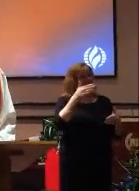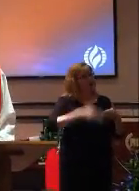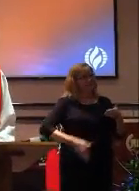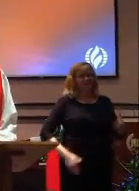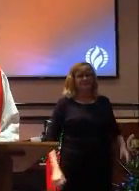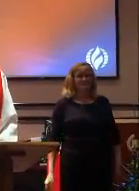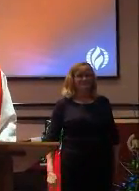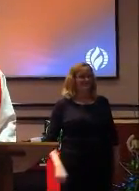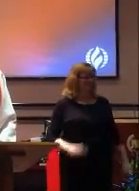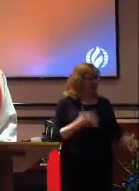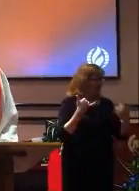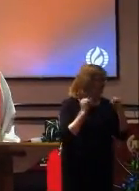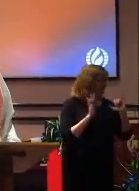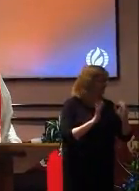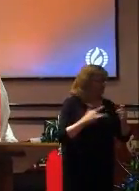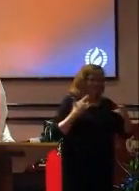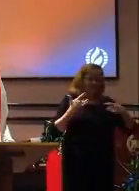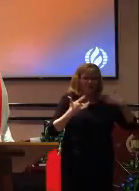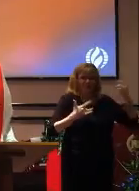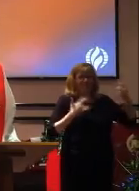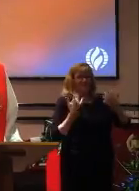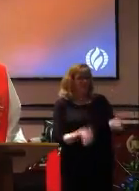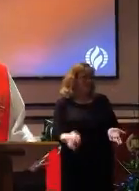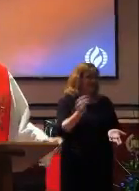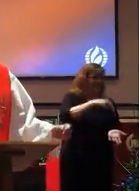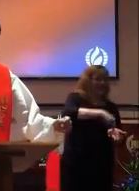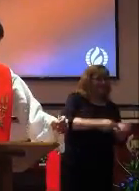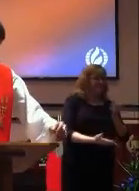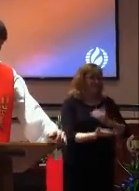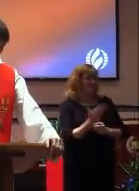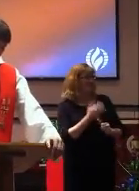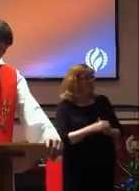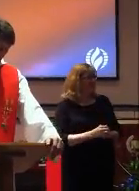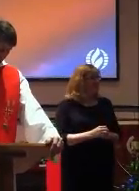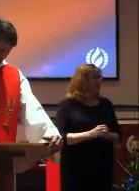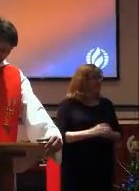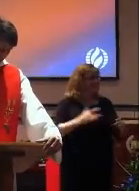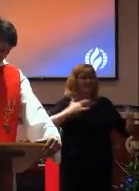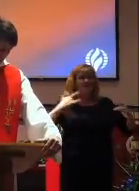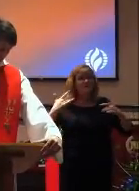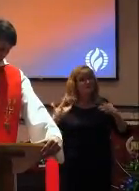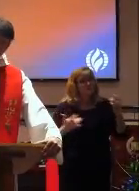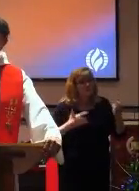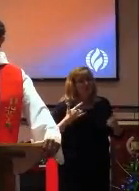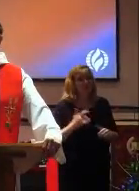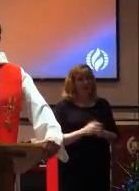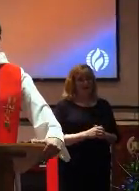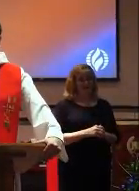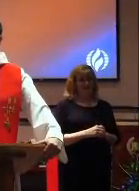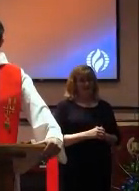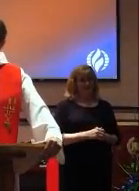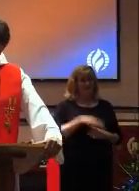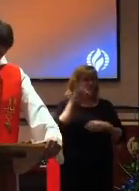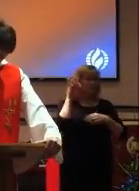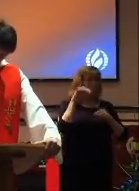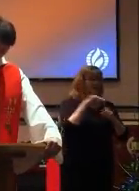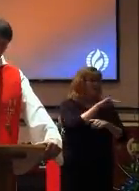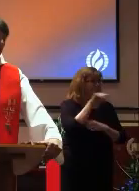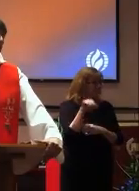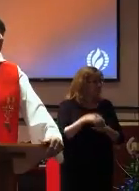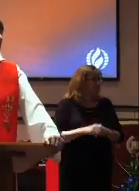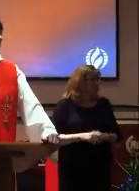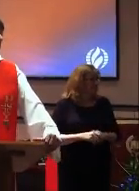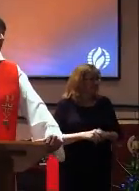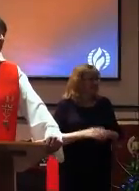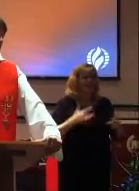I'm still joyful to get up in the morning. It is a joy to minister to you, and it is a